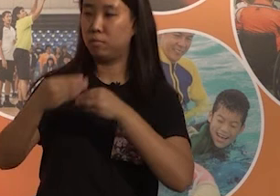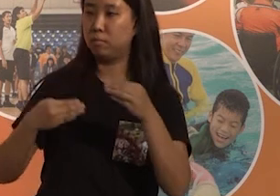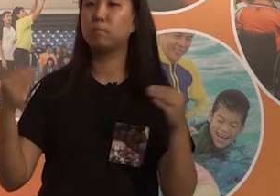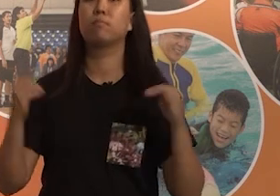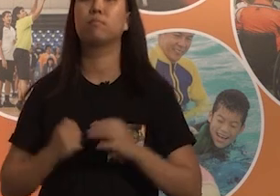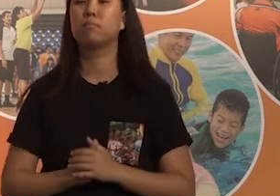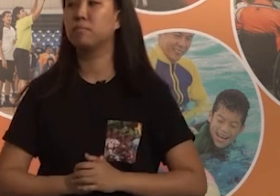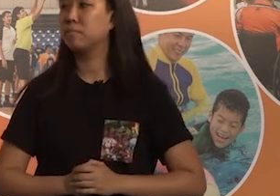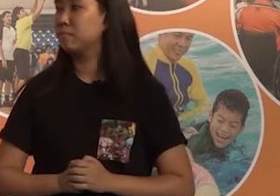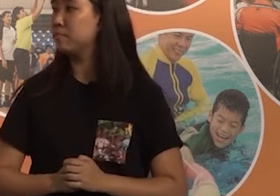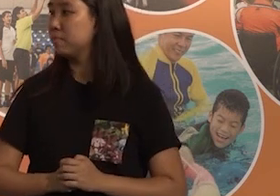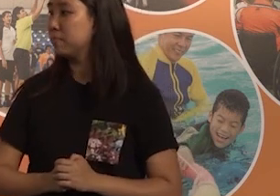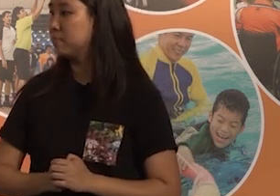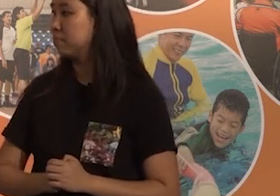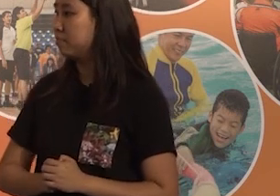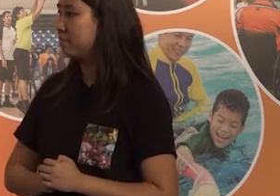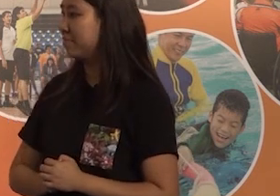Yeah. Sure.